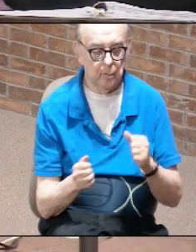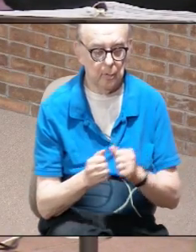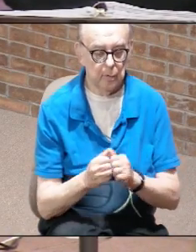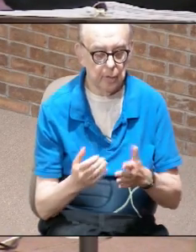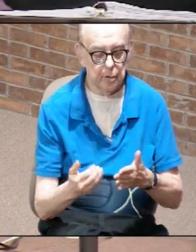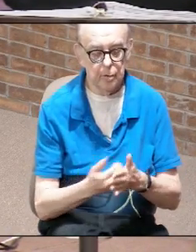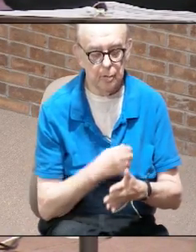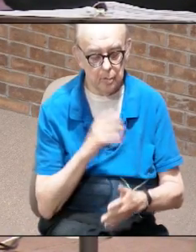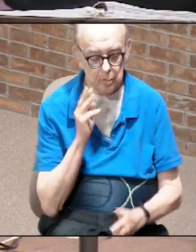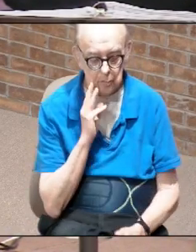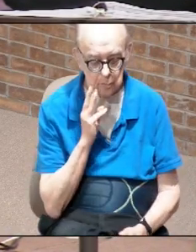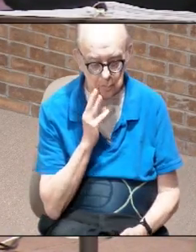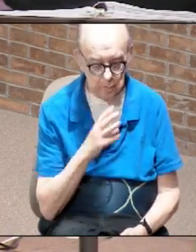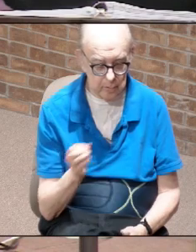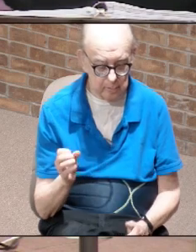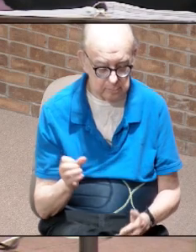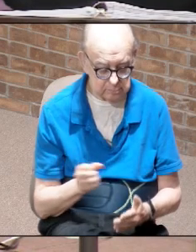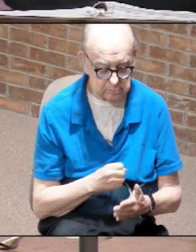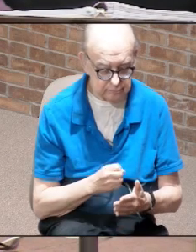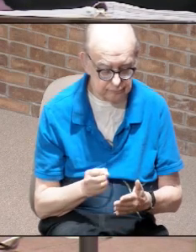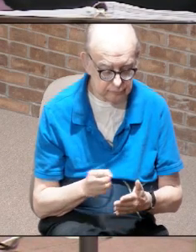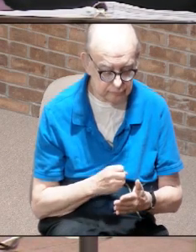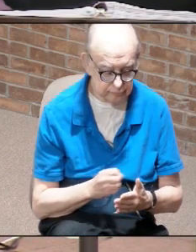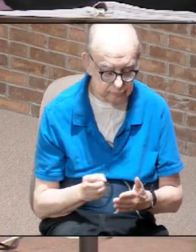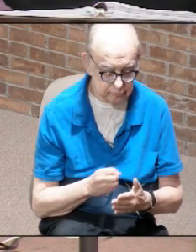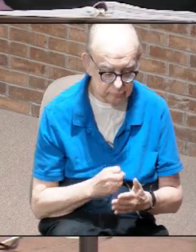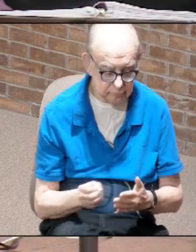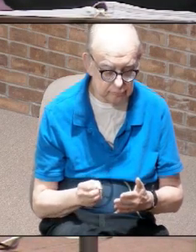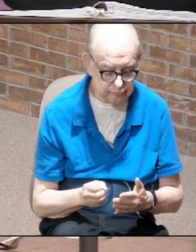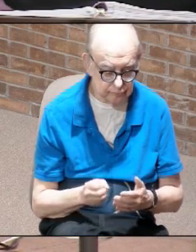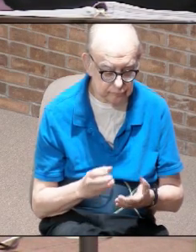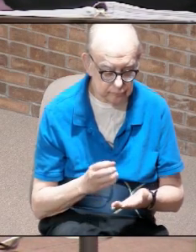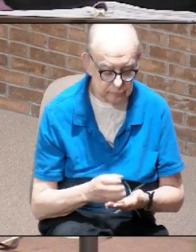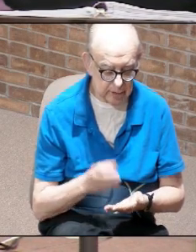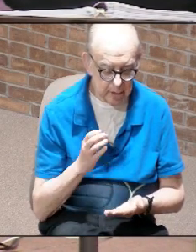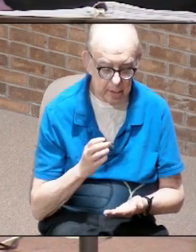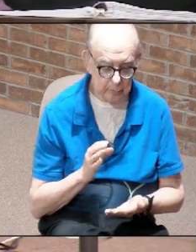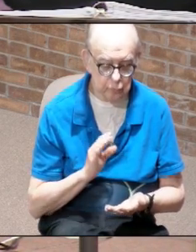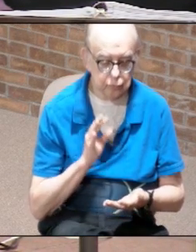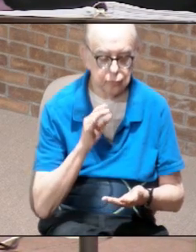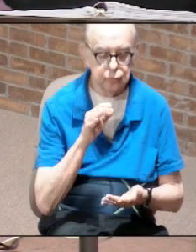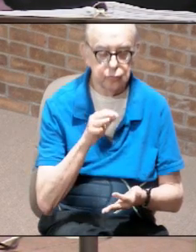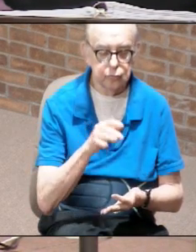wine. Or as the psalmist David wrote, my cup will overflow.